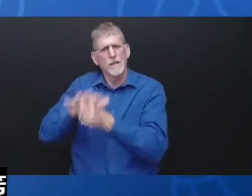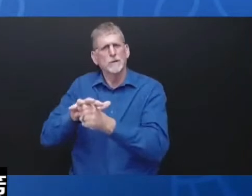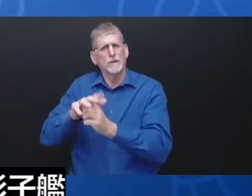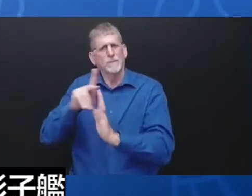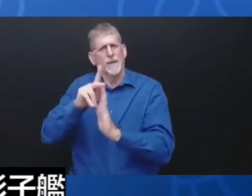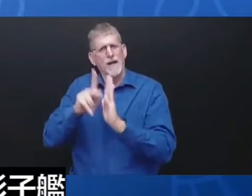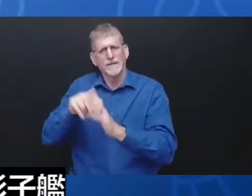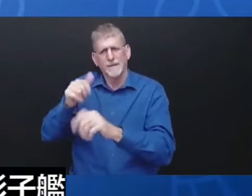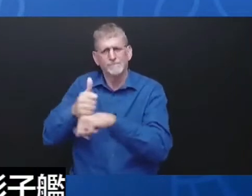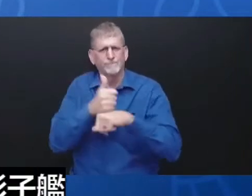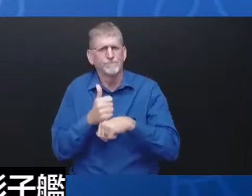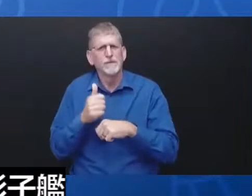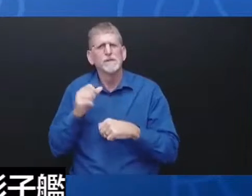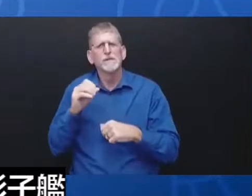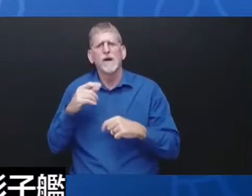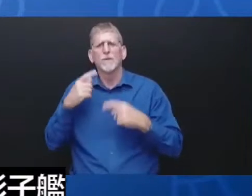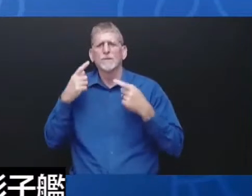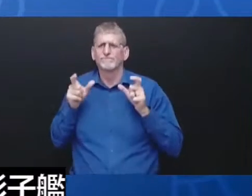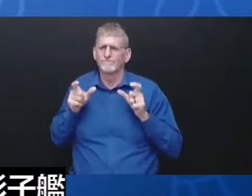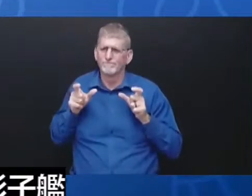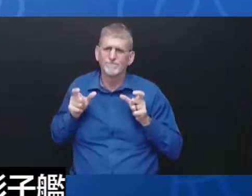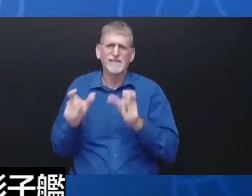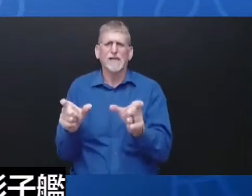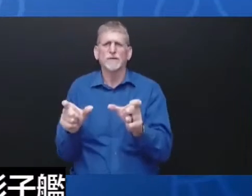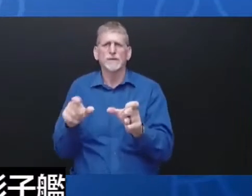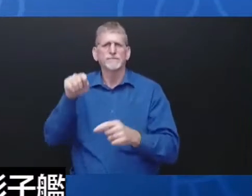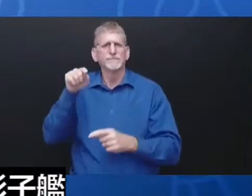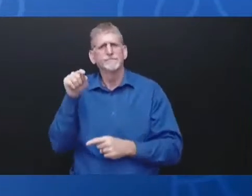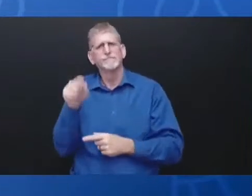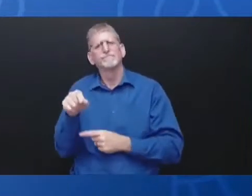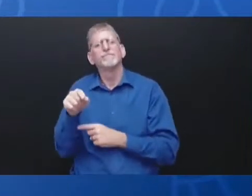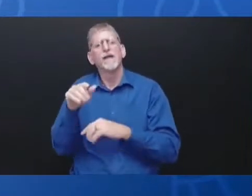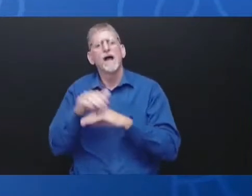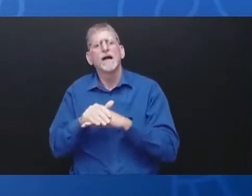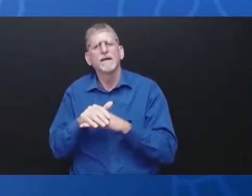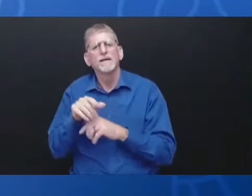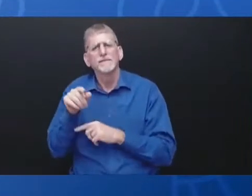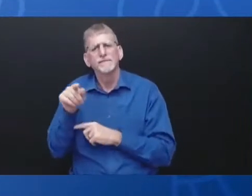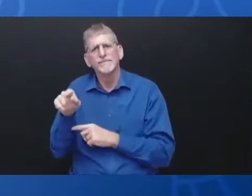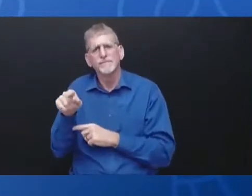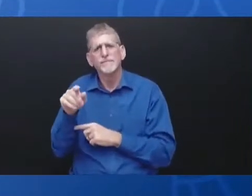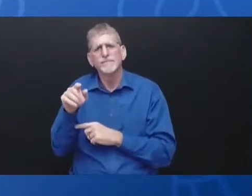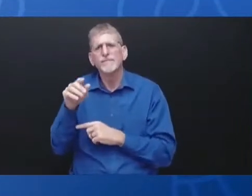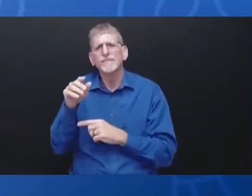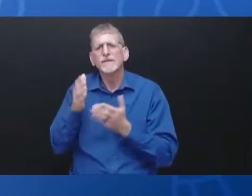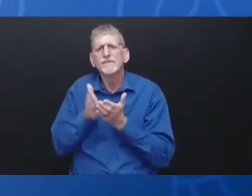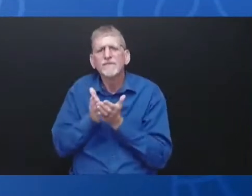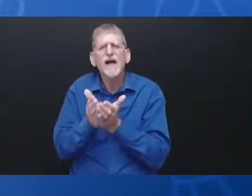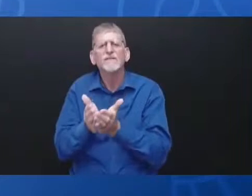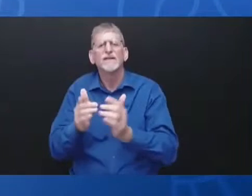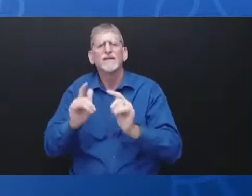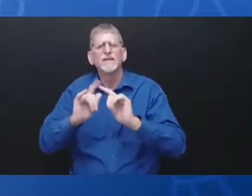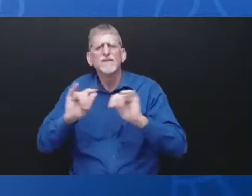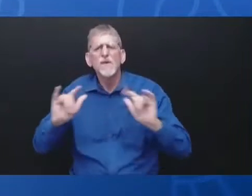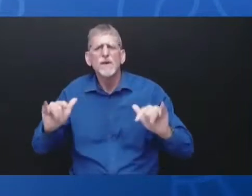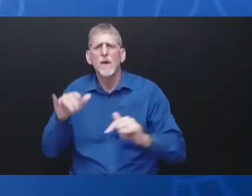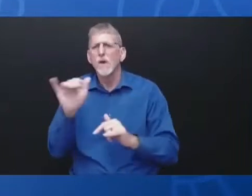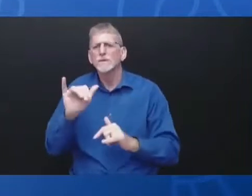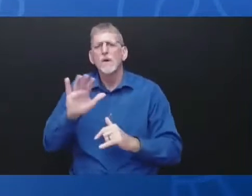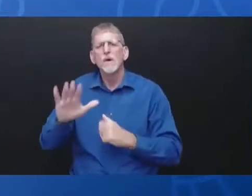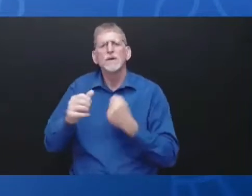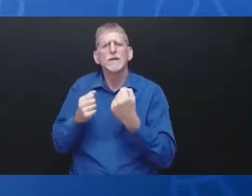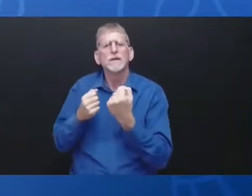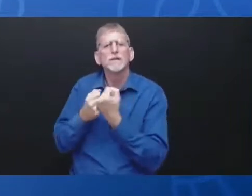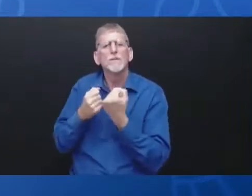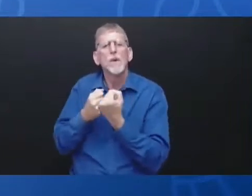and shadow fleet that facilitates Iran's illicit crude oil trade. These actions were taken to stop the flow of revenue